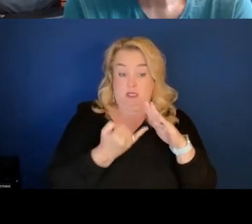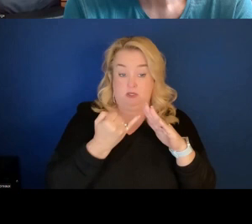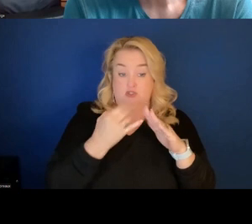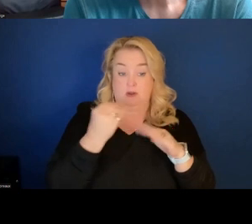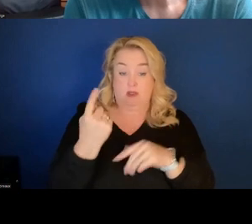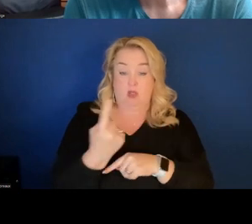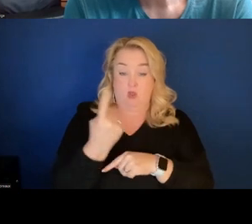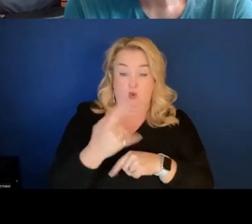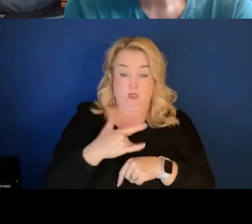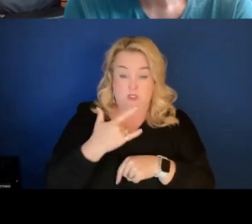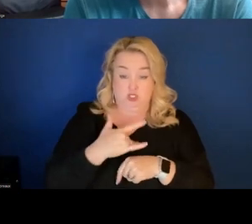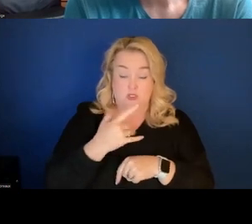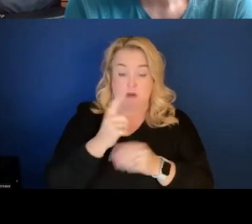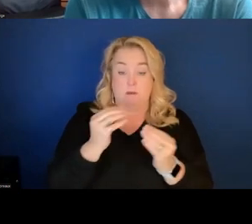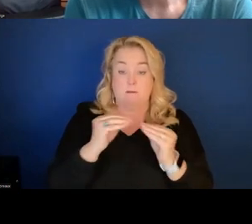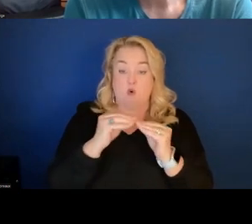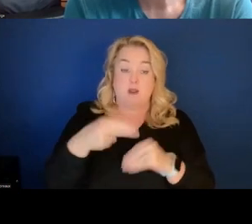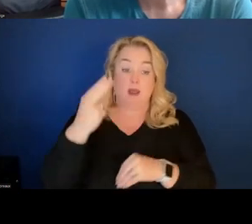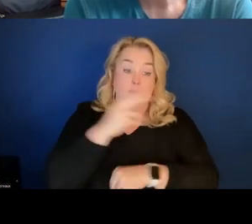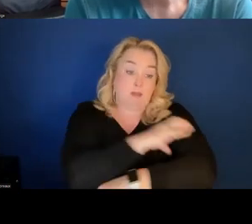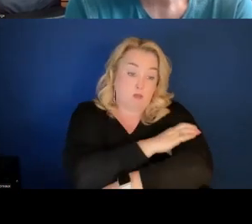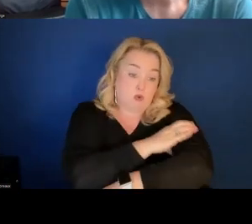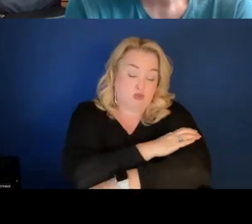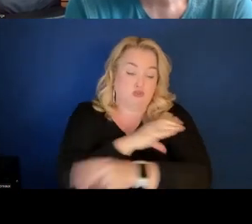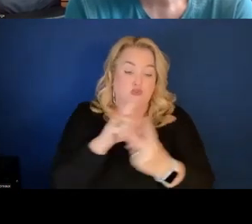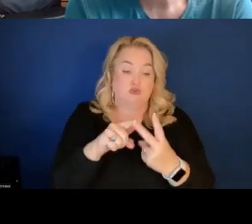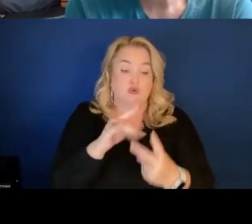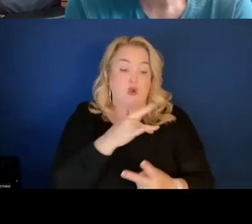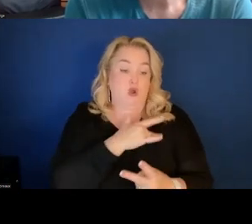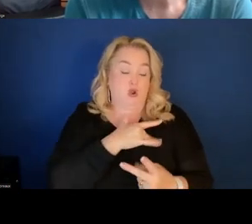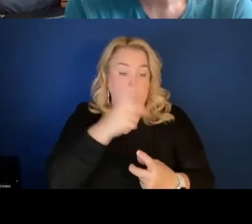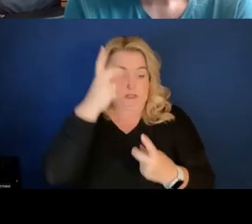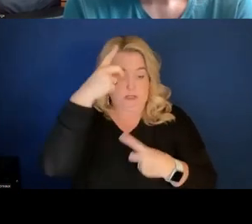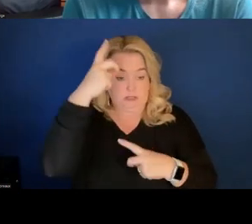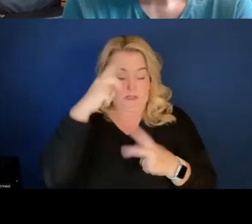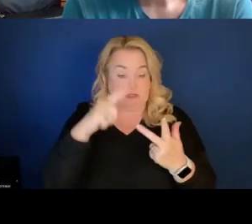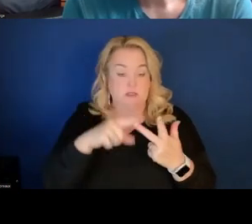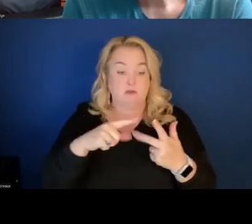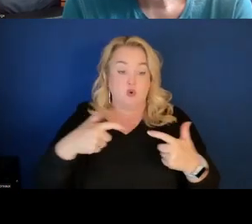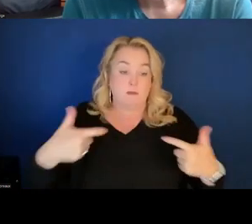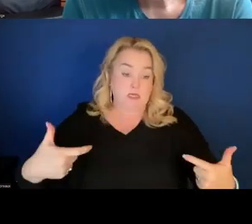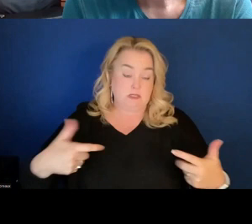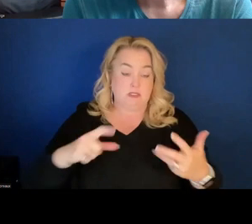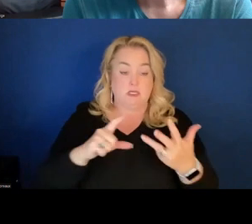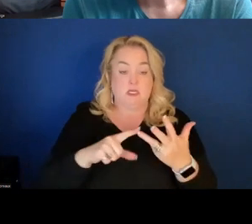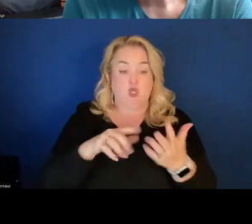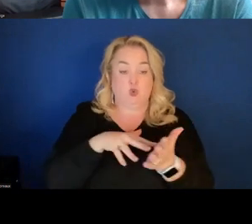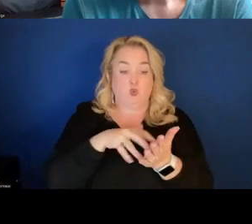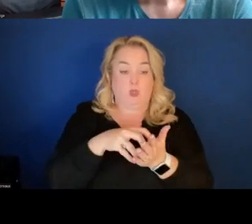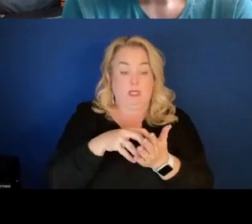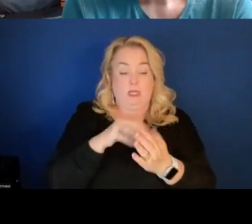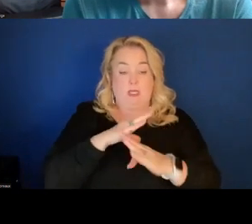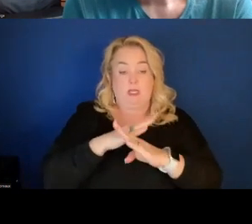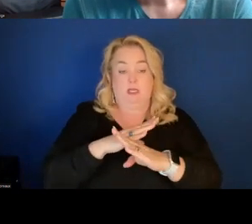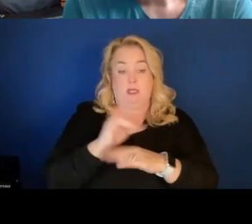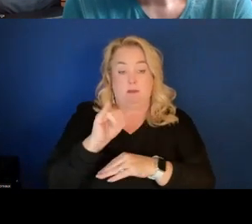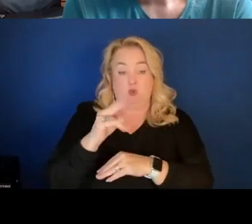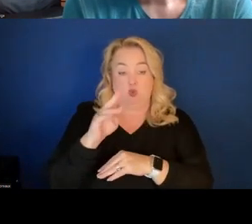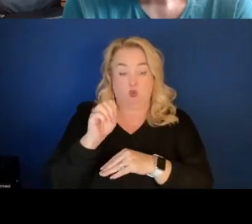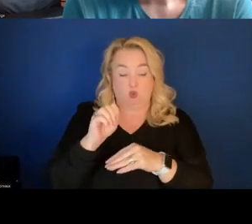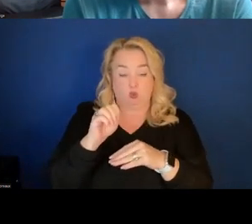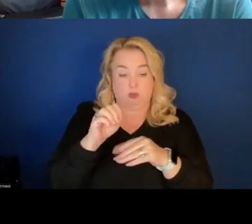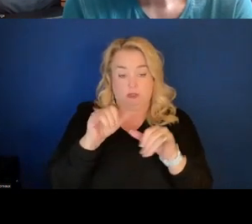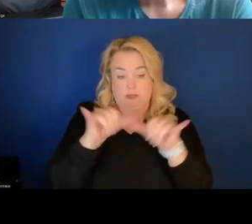loneliness are at increased risk for high blood pressure, heart disease, obesity, a weakened immune system,